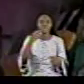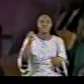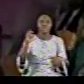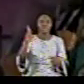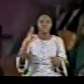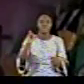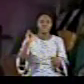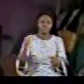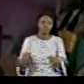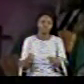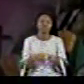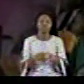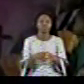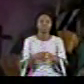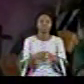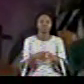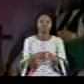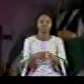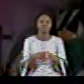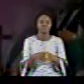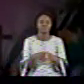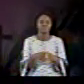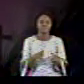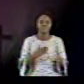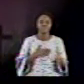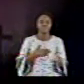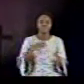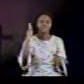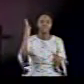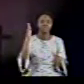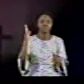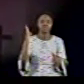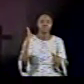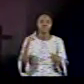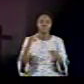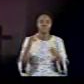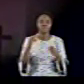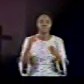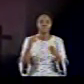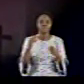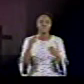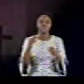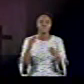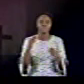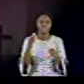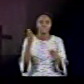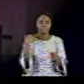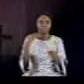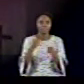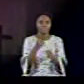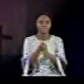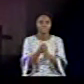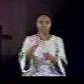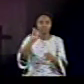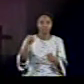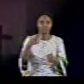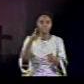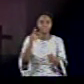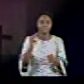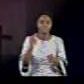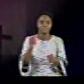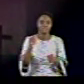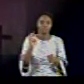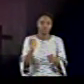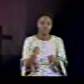from bini city my testimony goes like this last year june i began to feel